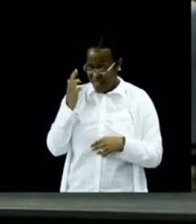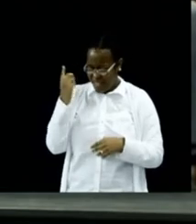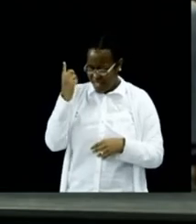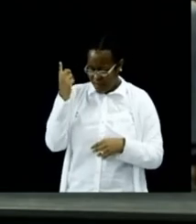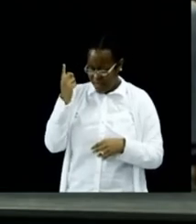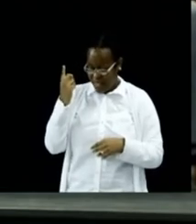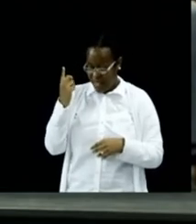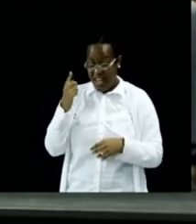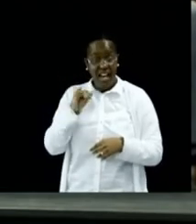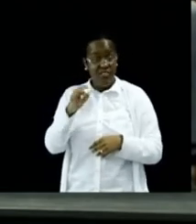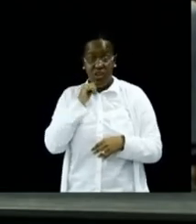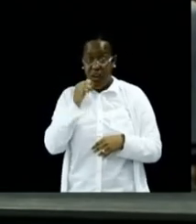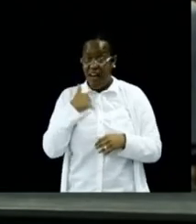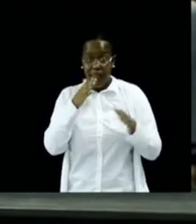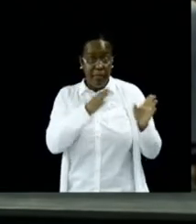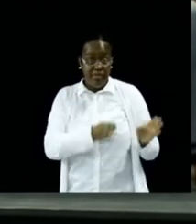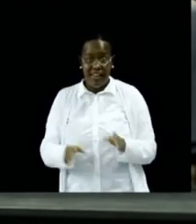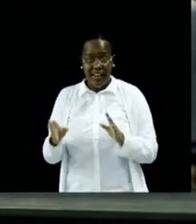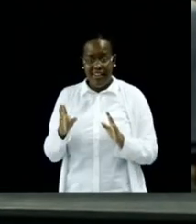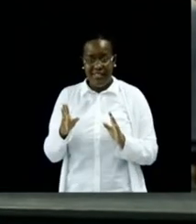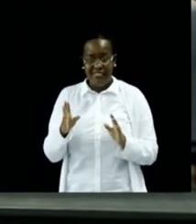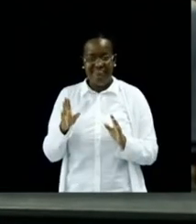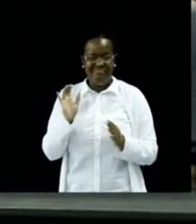plan is only a wish.